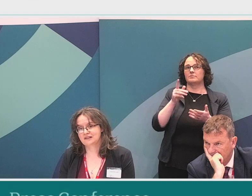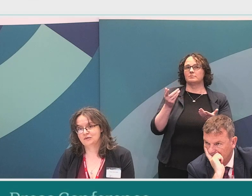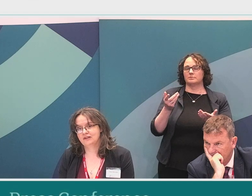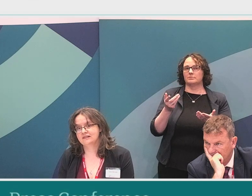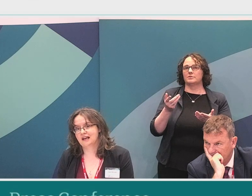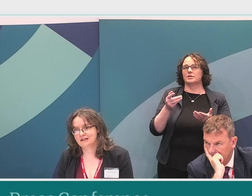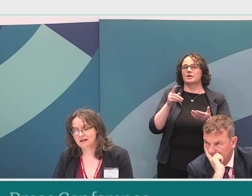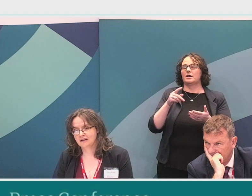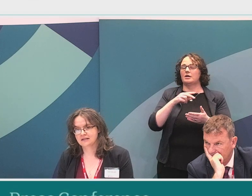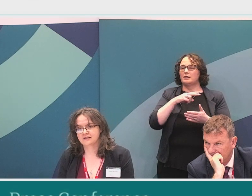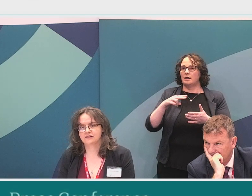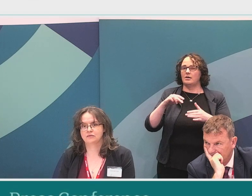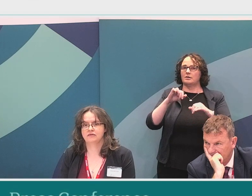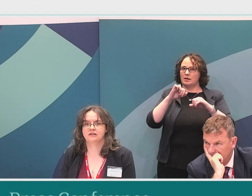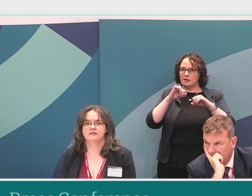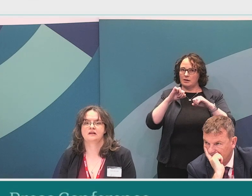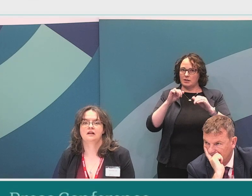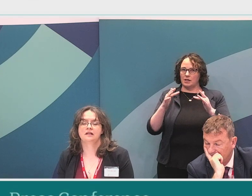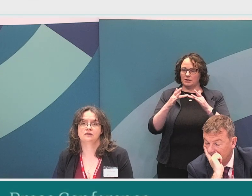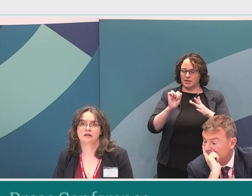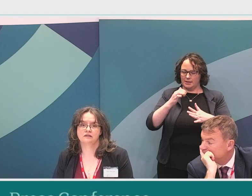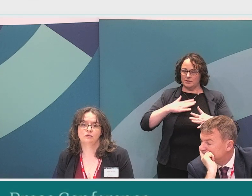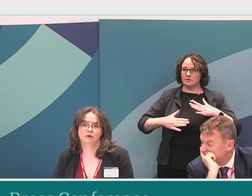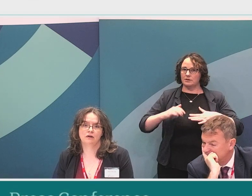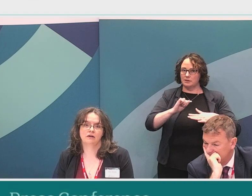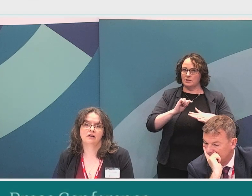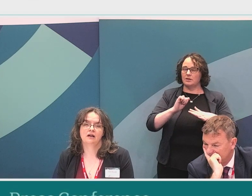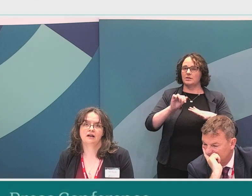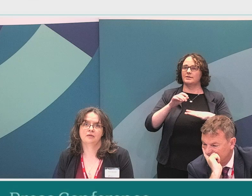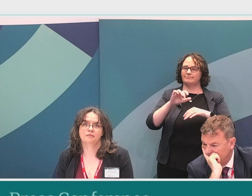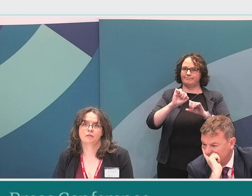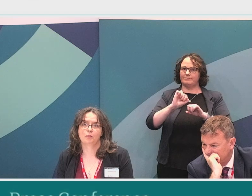sexual violence and non-contact sexual violence, either on its own or